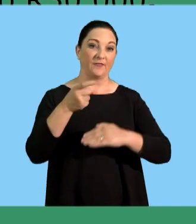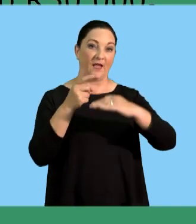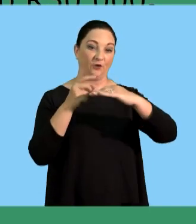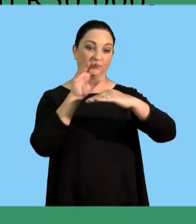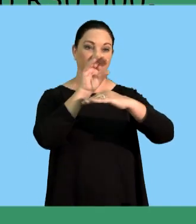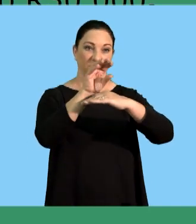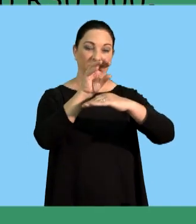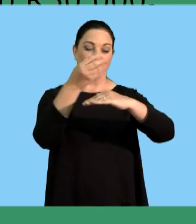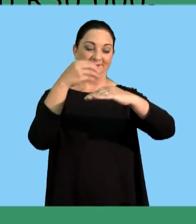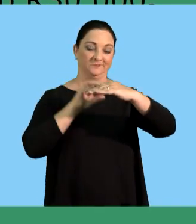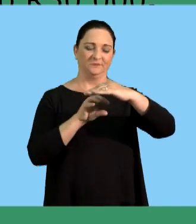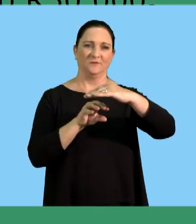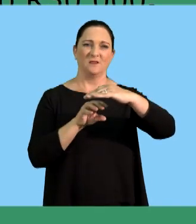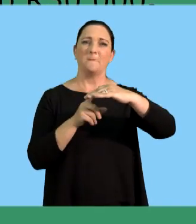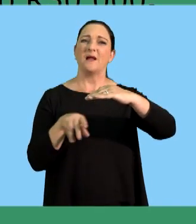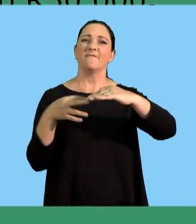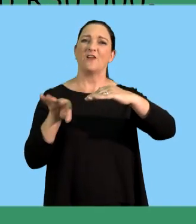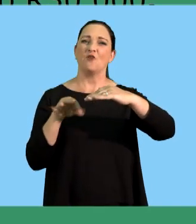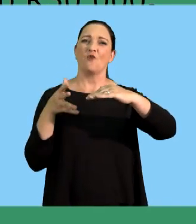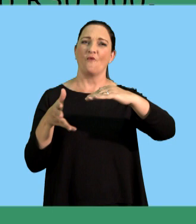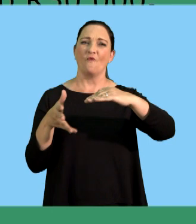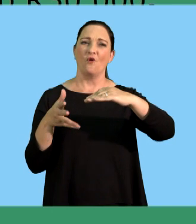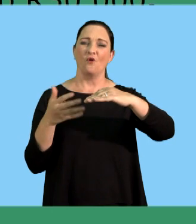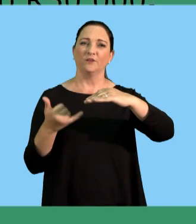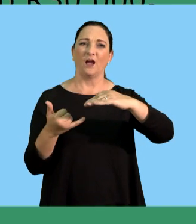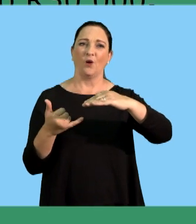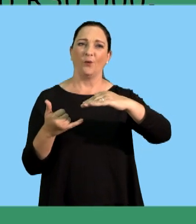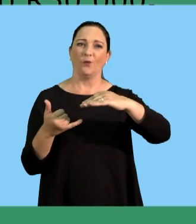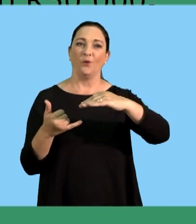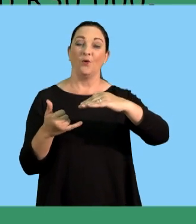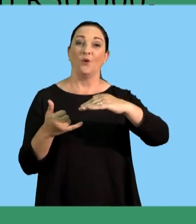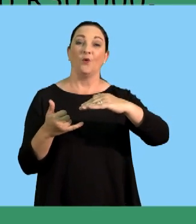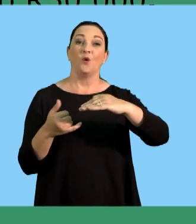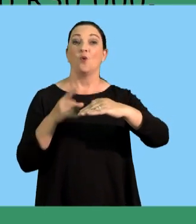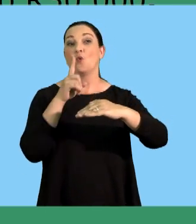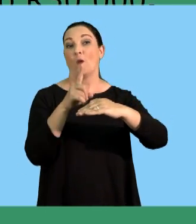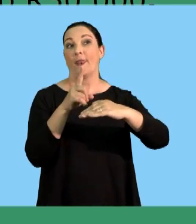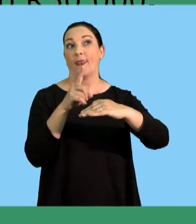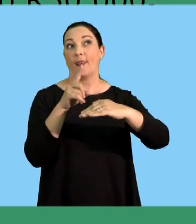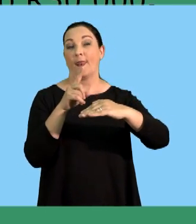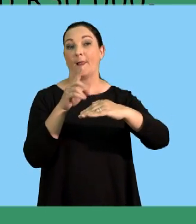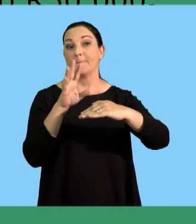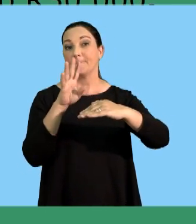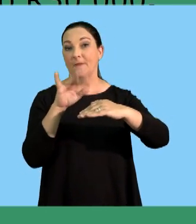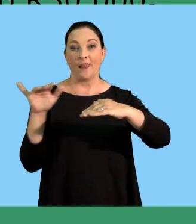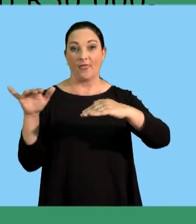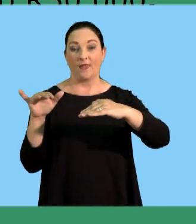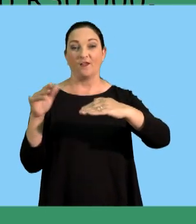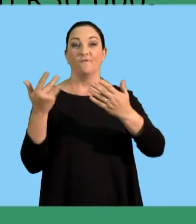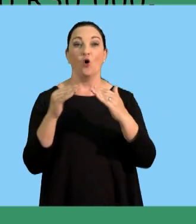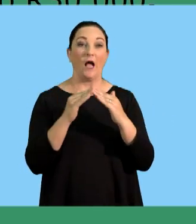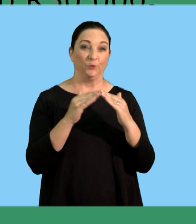over value of the item. How much is the value of the house there? The value of the house is 1 million. So we're going to say 1